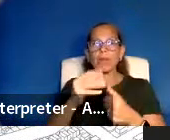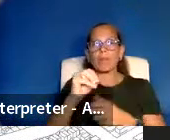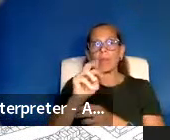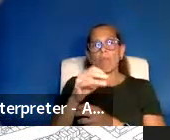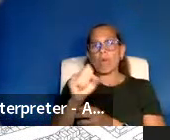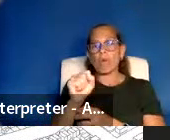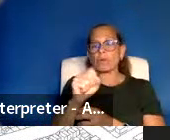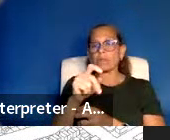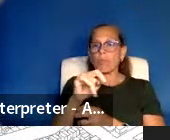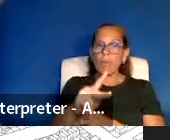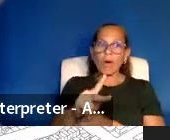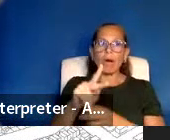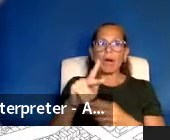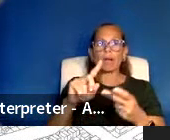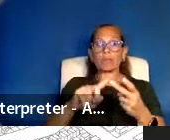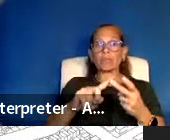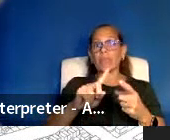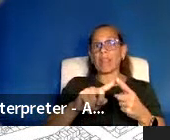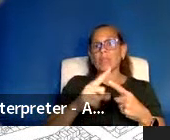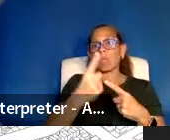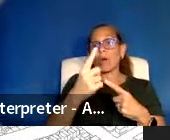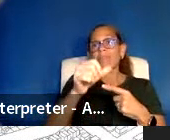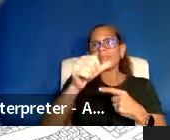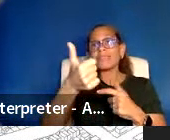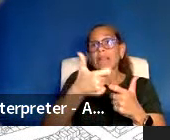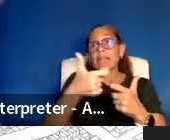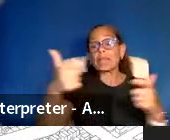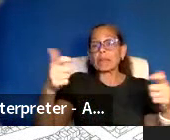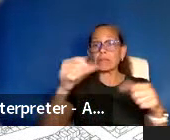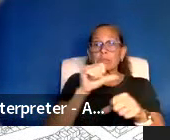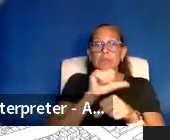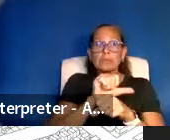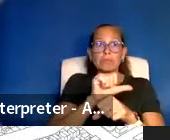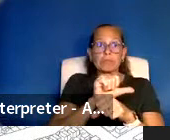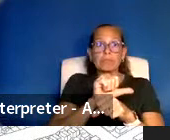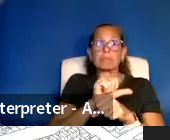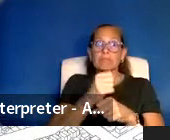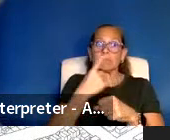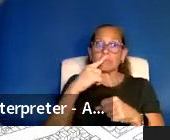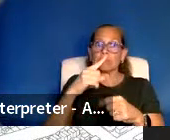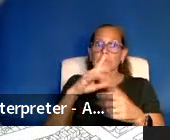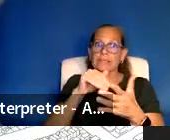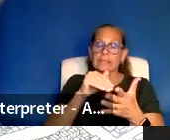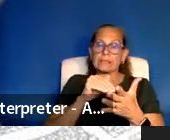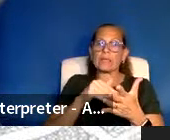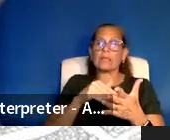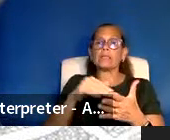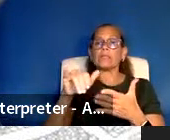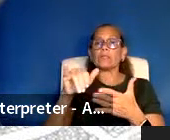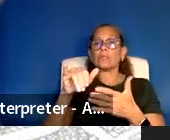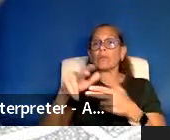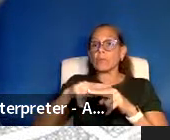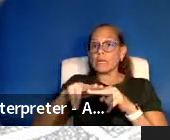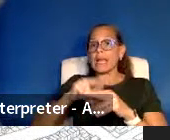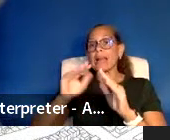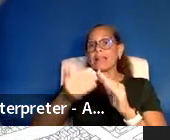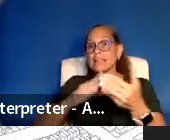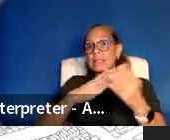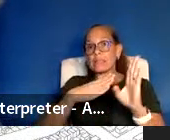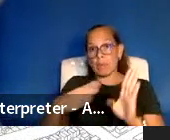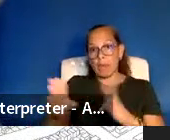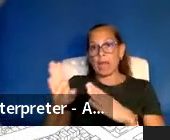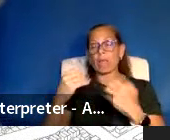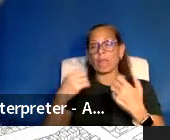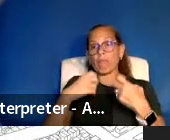area. Morris Park is already one of the 10 largest job centers in the city. The new regional rail station and the city's planning work offer